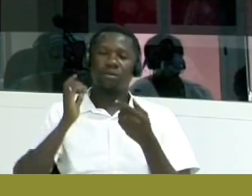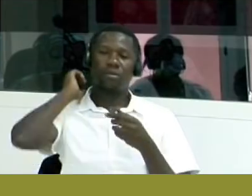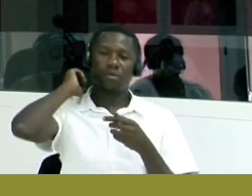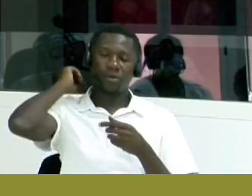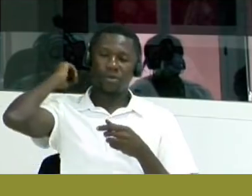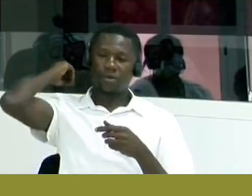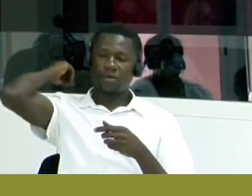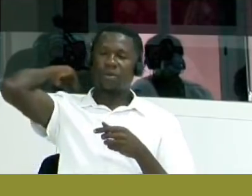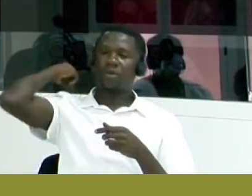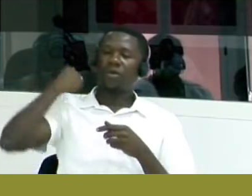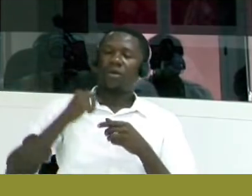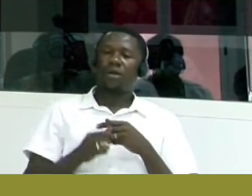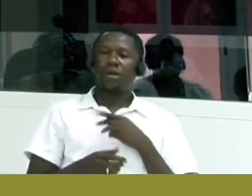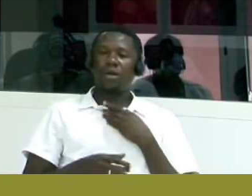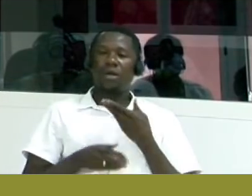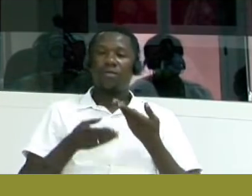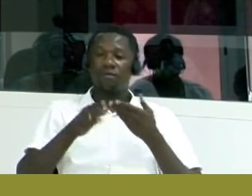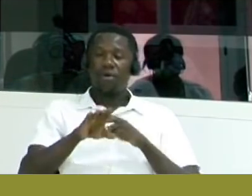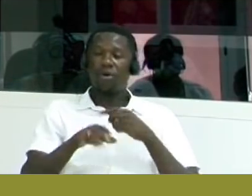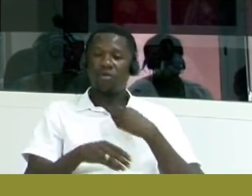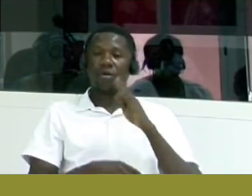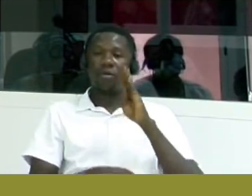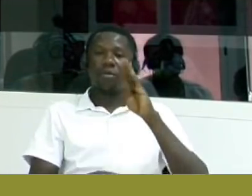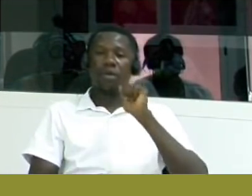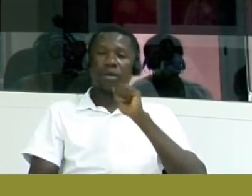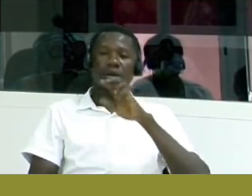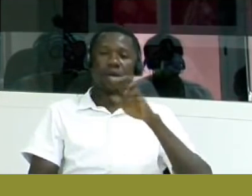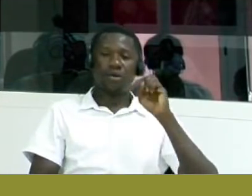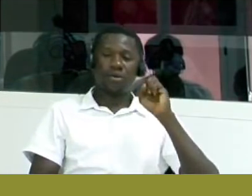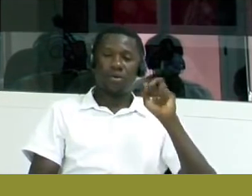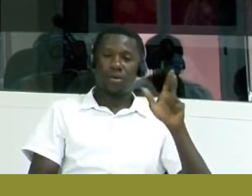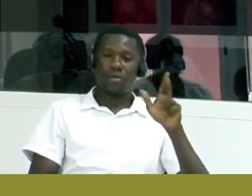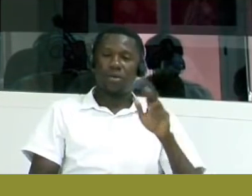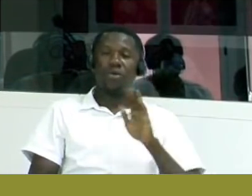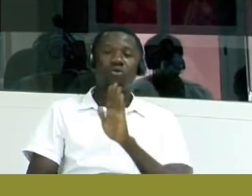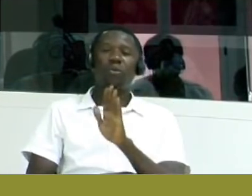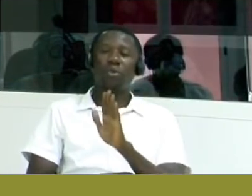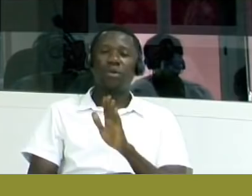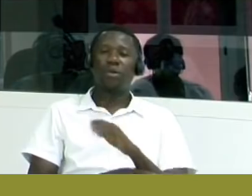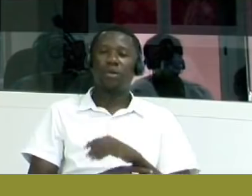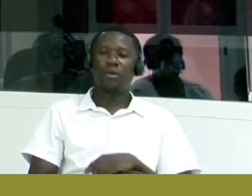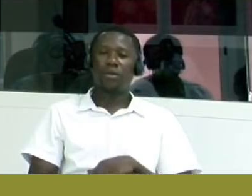procession, the funeral of Barrow, stop it. I said, who's that